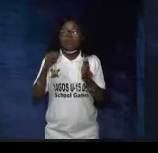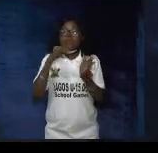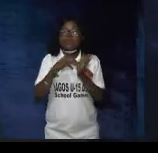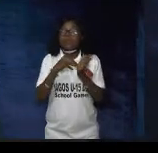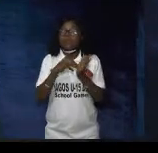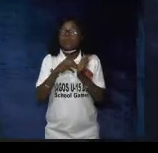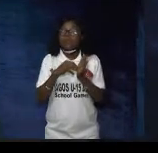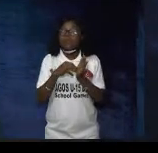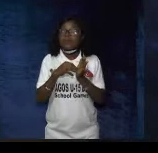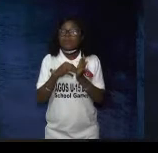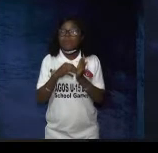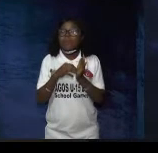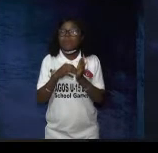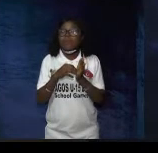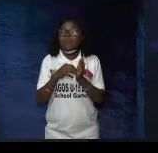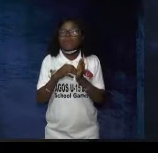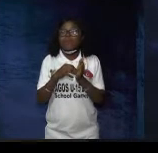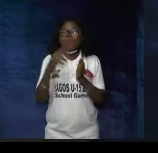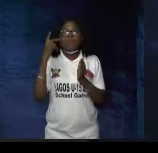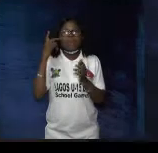running down the middle,